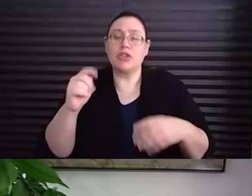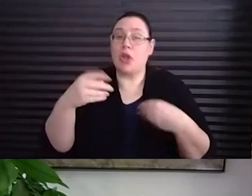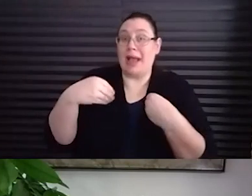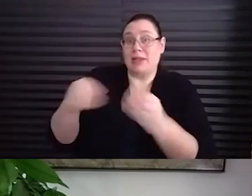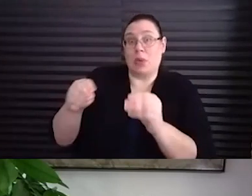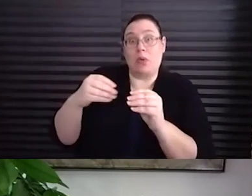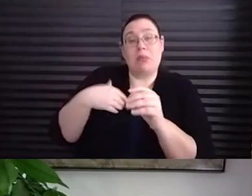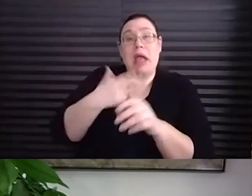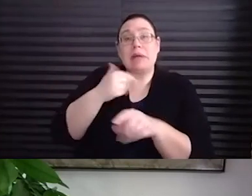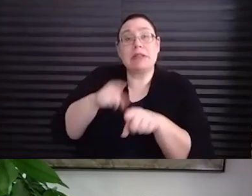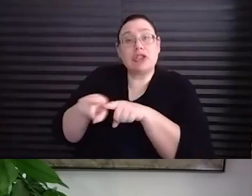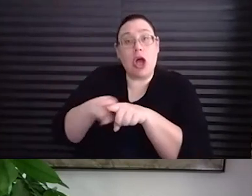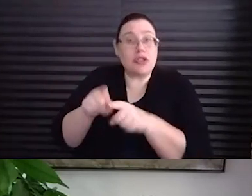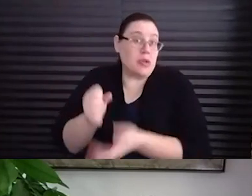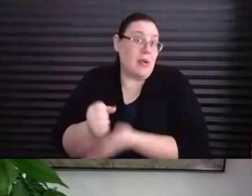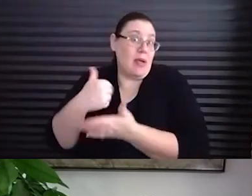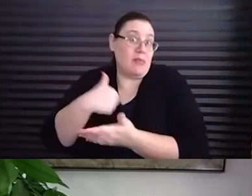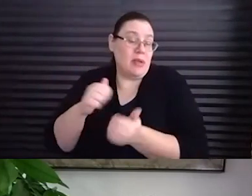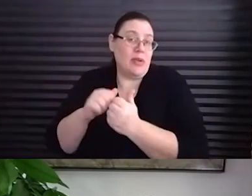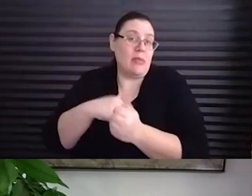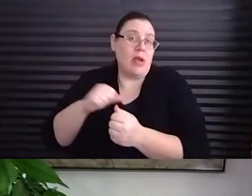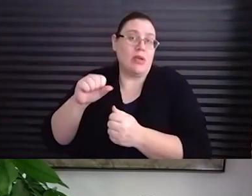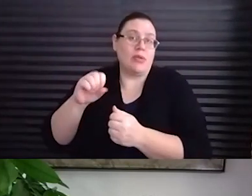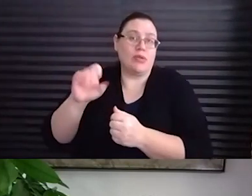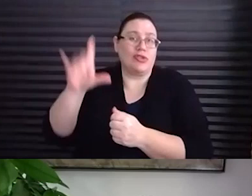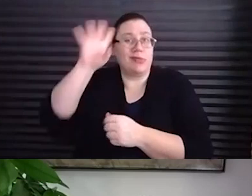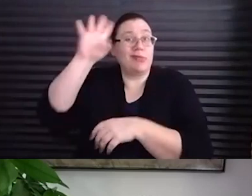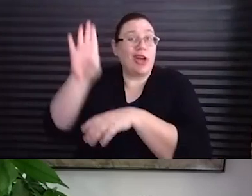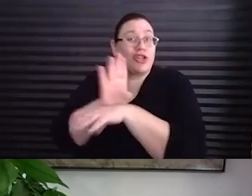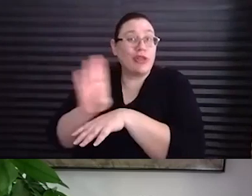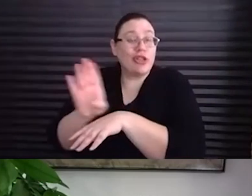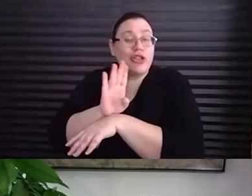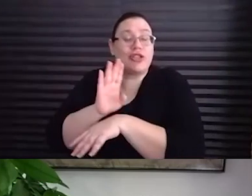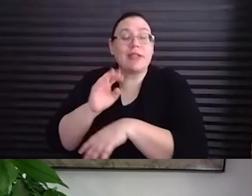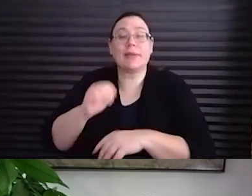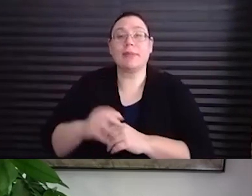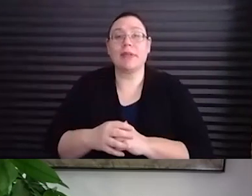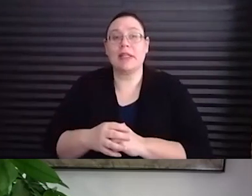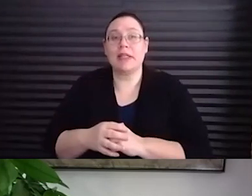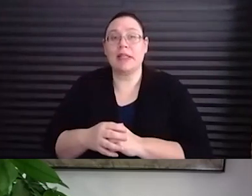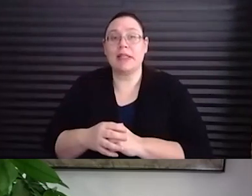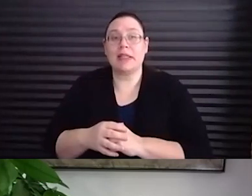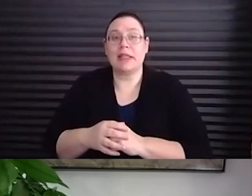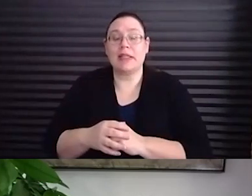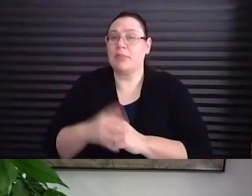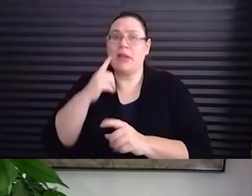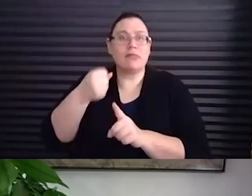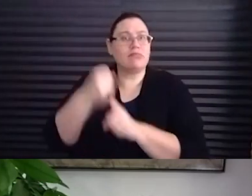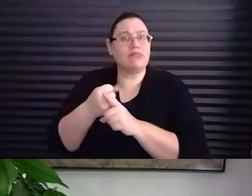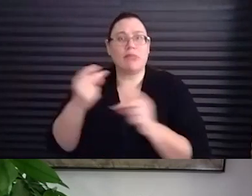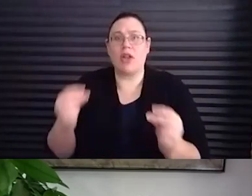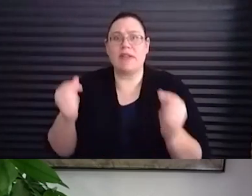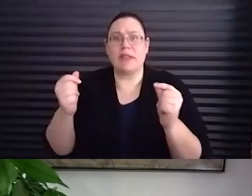me also in my social entrepreneurship because it came like that, and I was like,